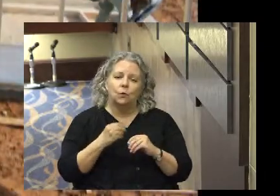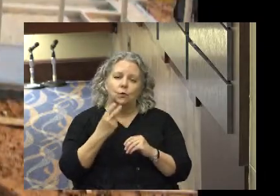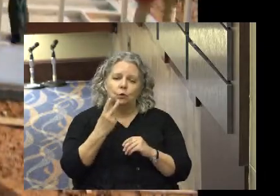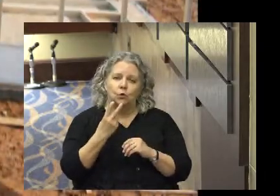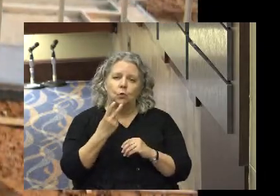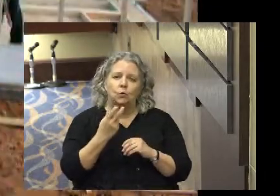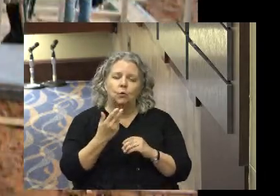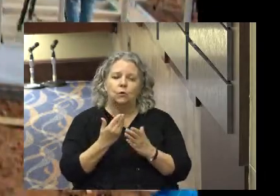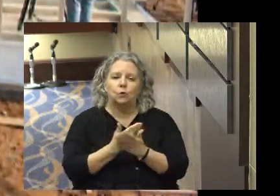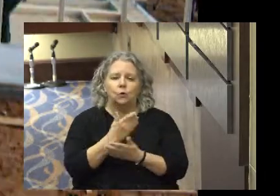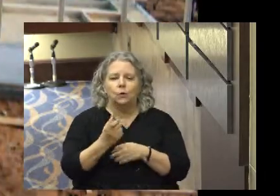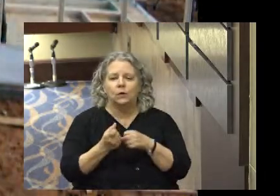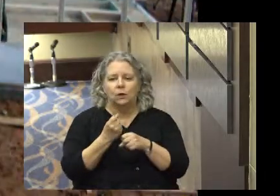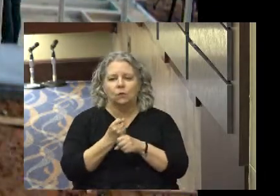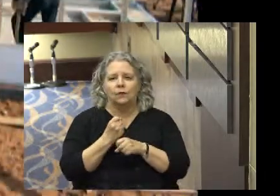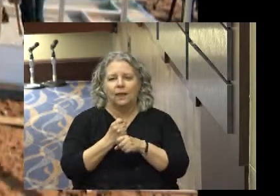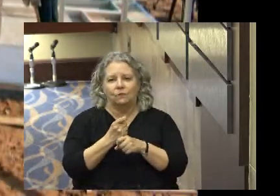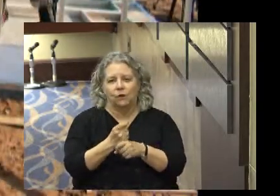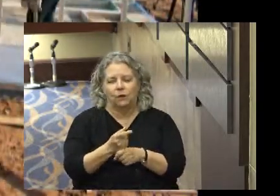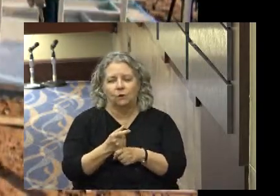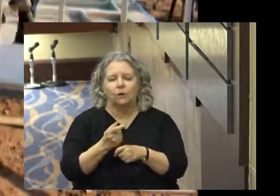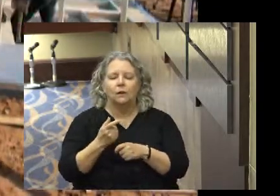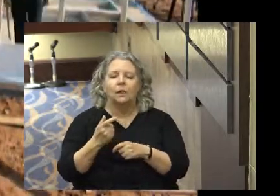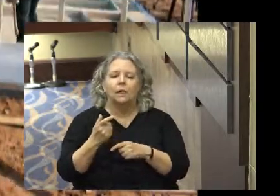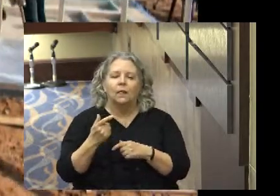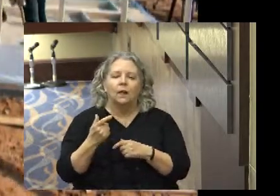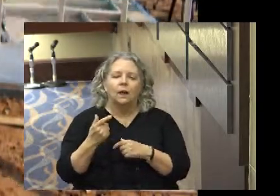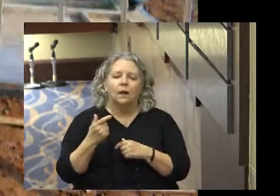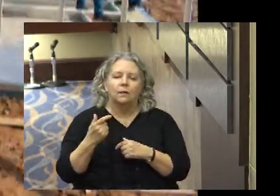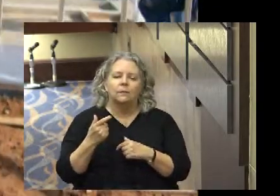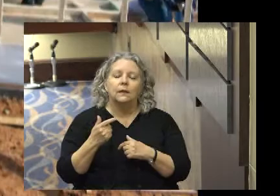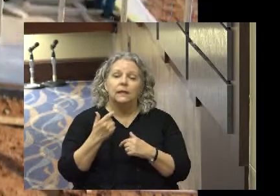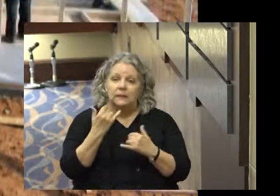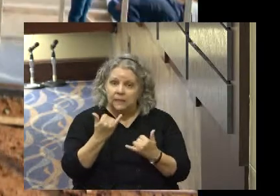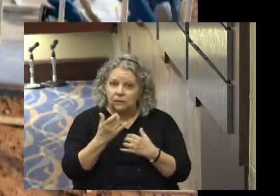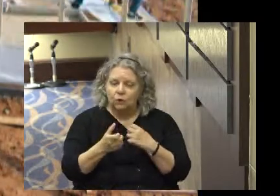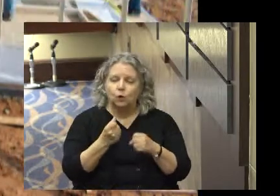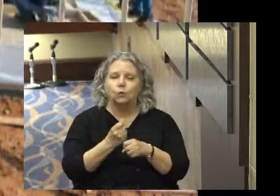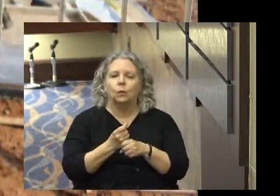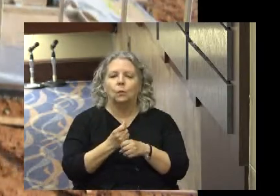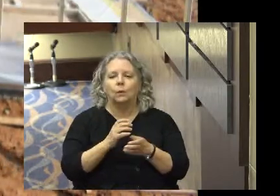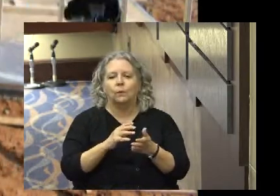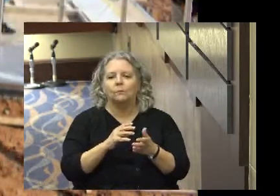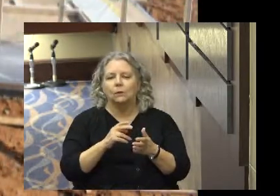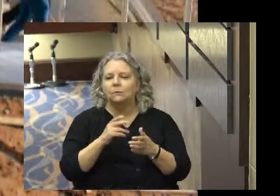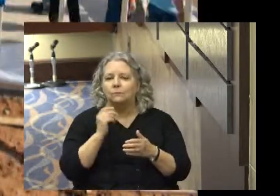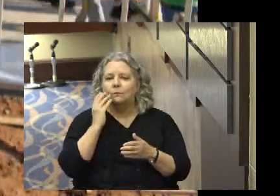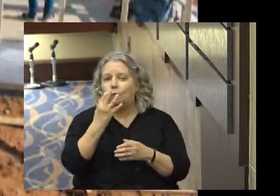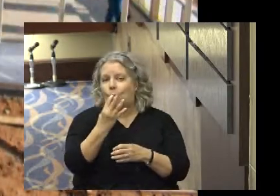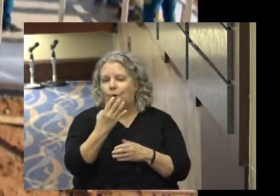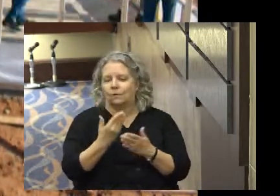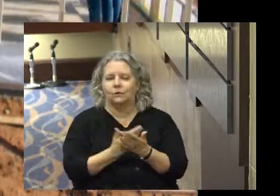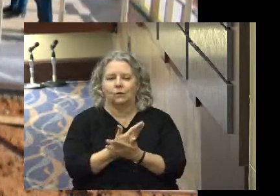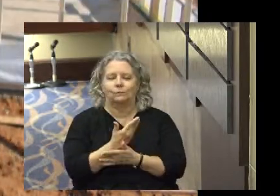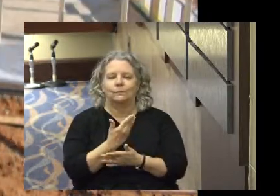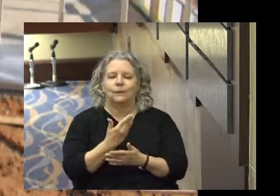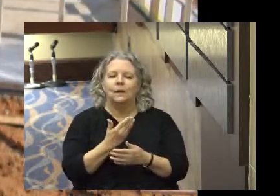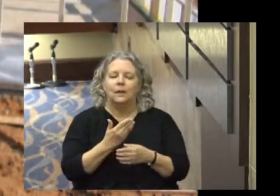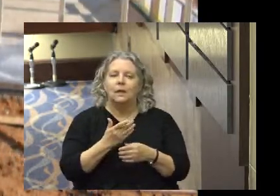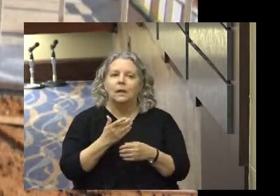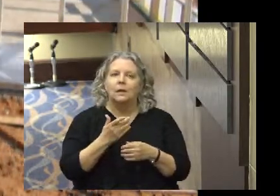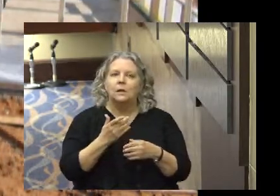few years, and this year we will double that and complete 4 new homes. We are currently building at least 8 new